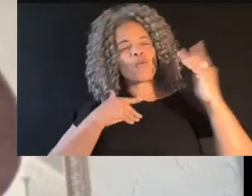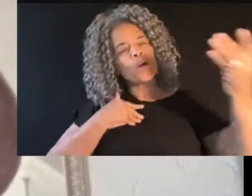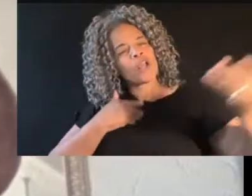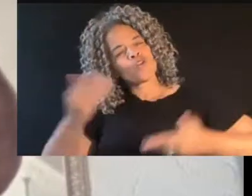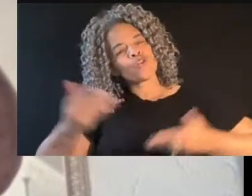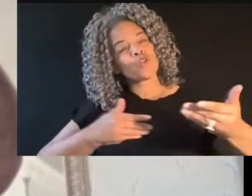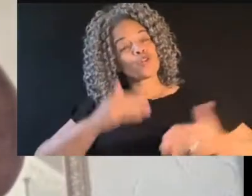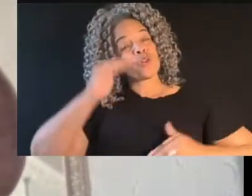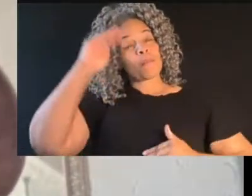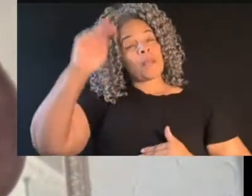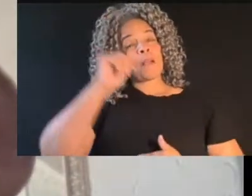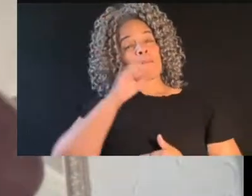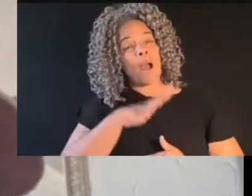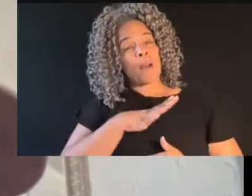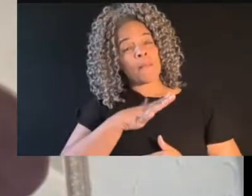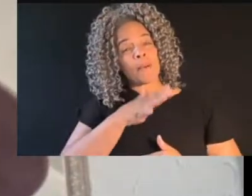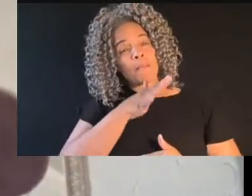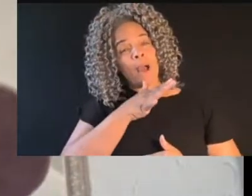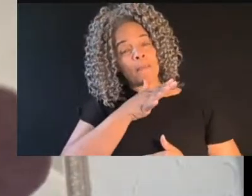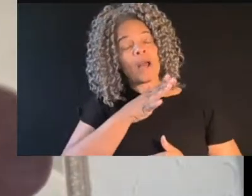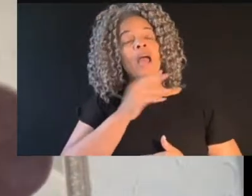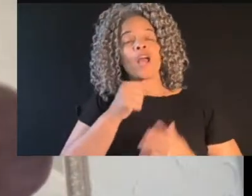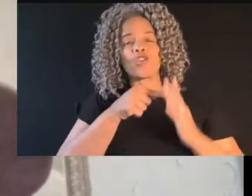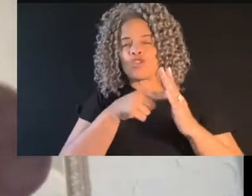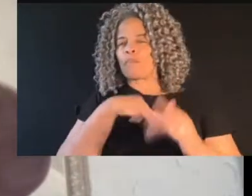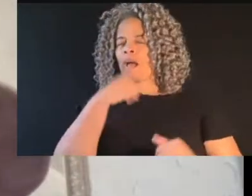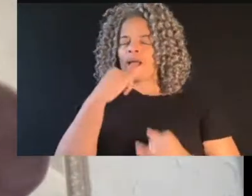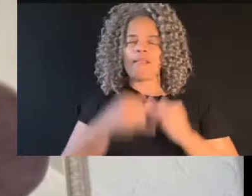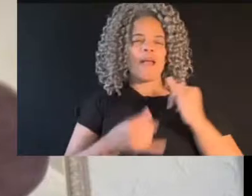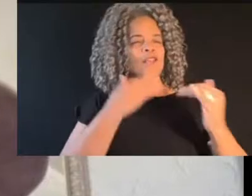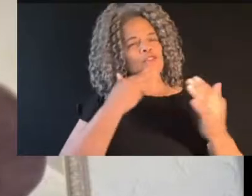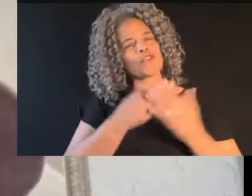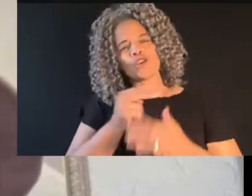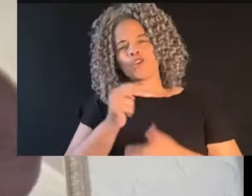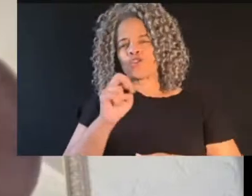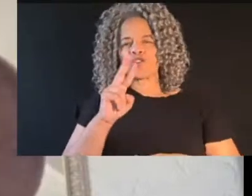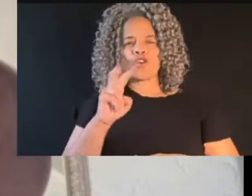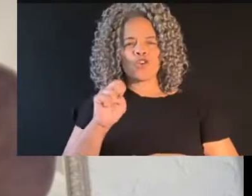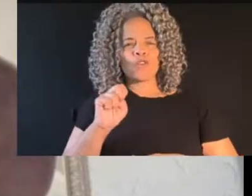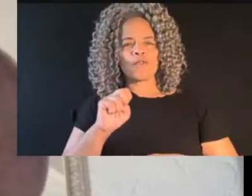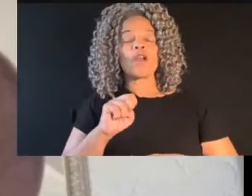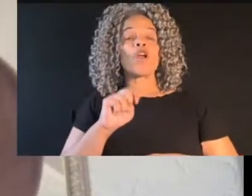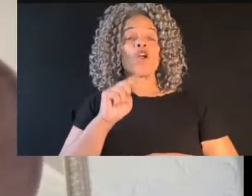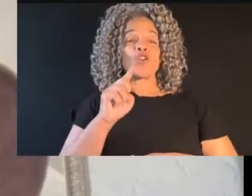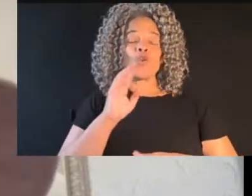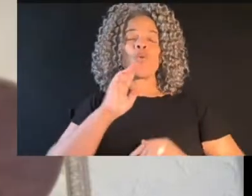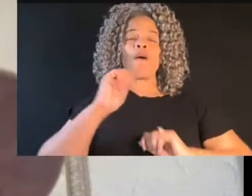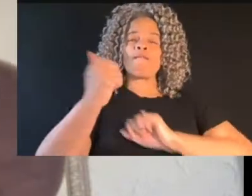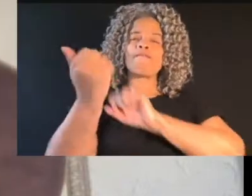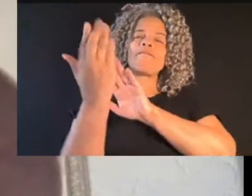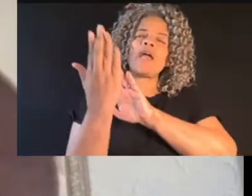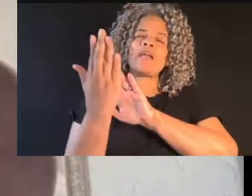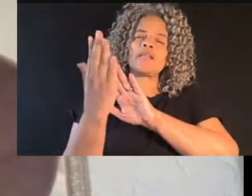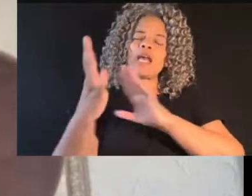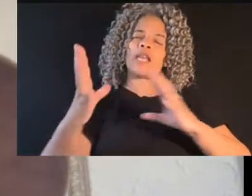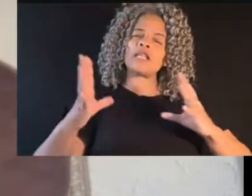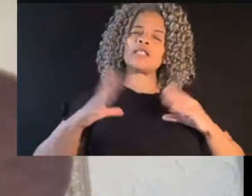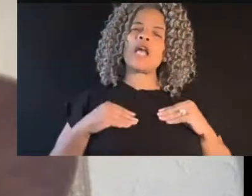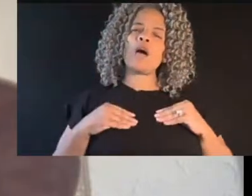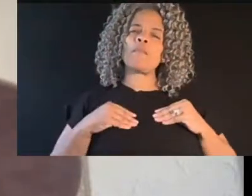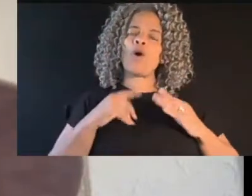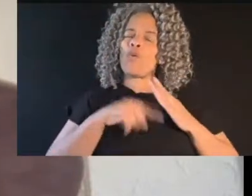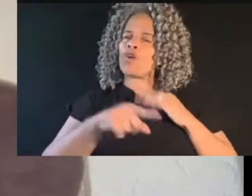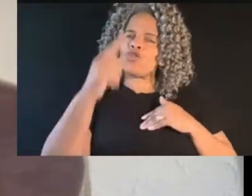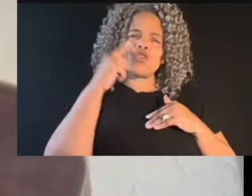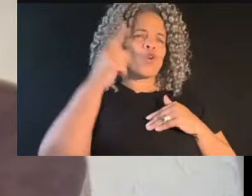you to Big Mama and show you my last good nerve. You will face and accept what you know you can't